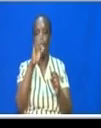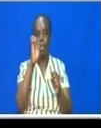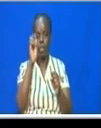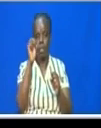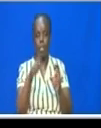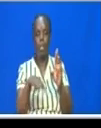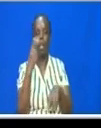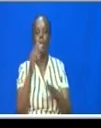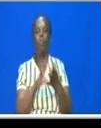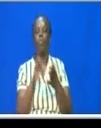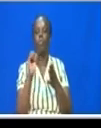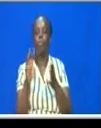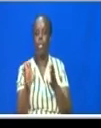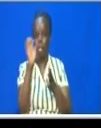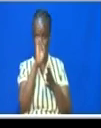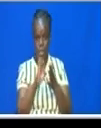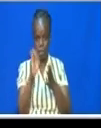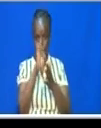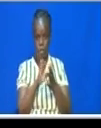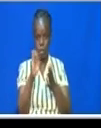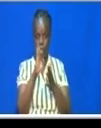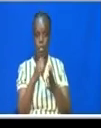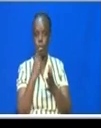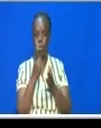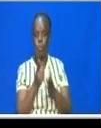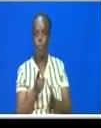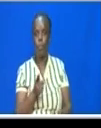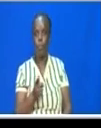tendency to lose electrons. So